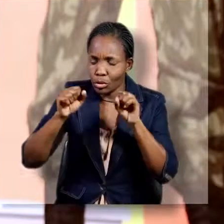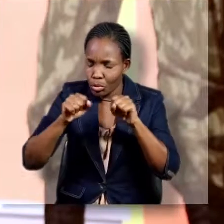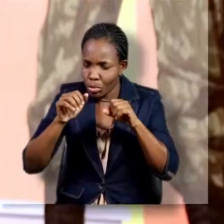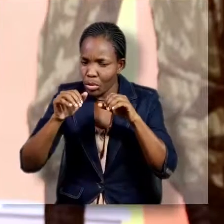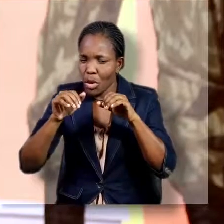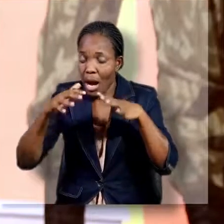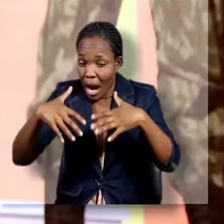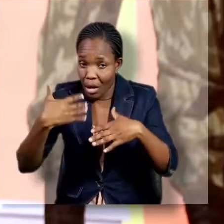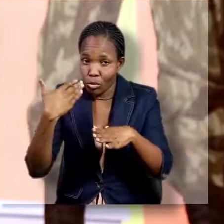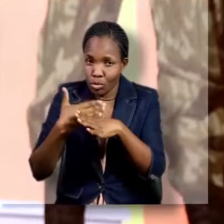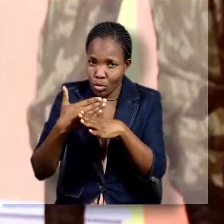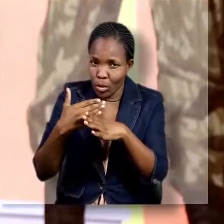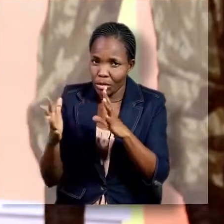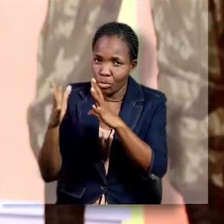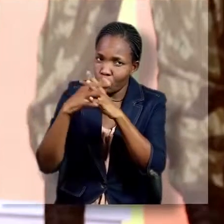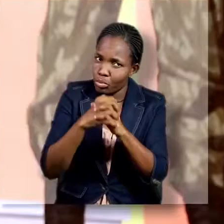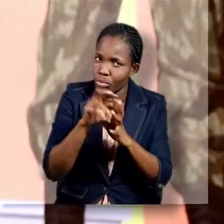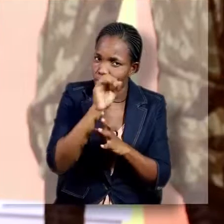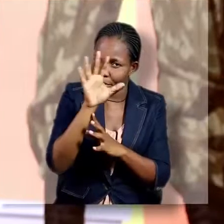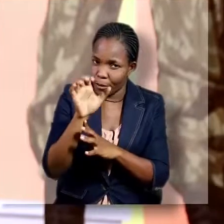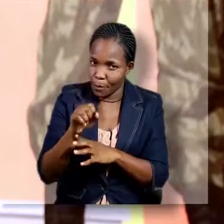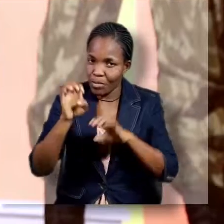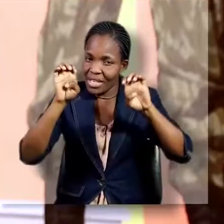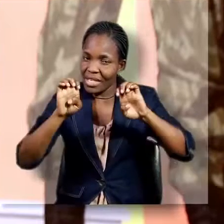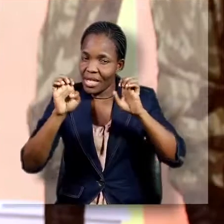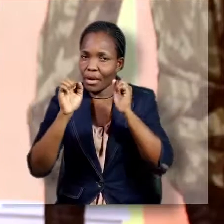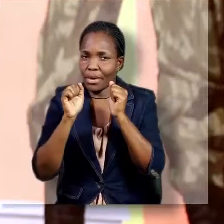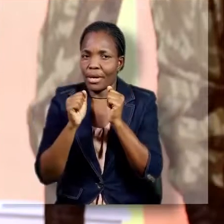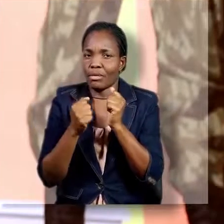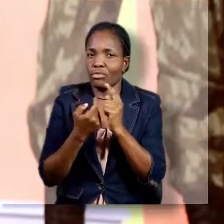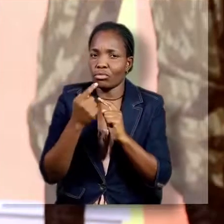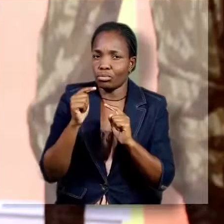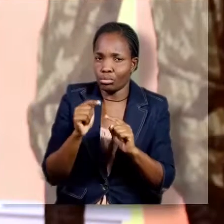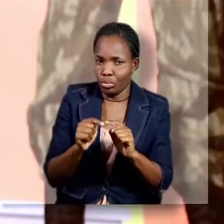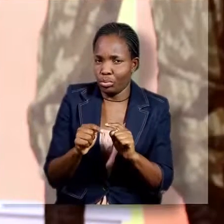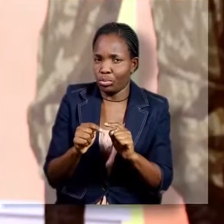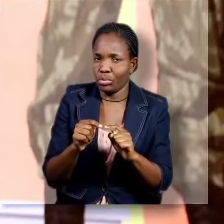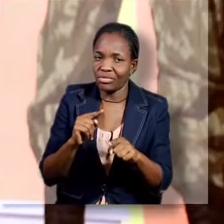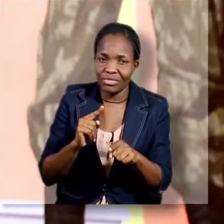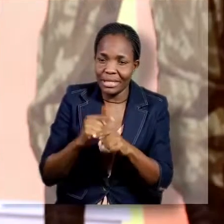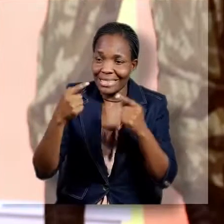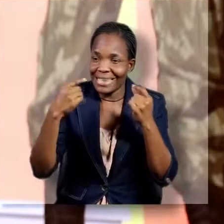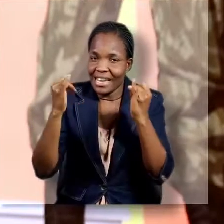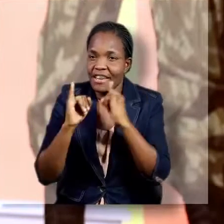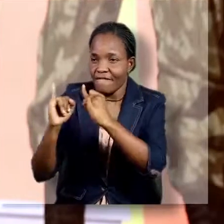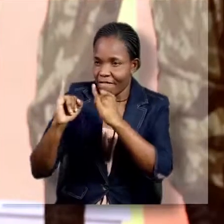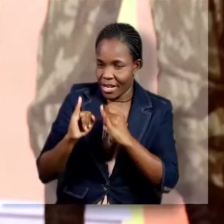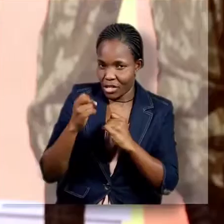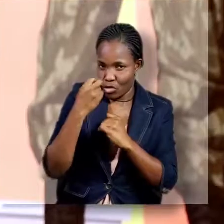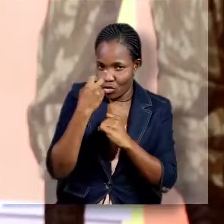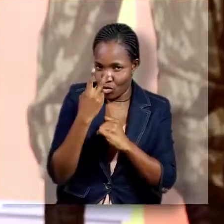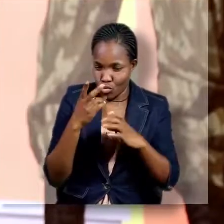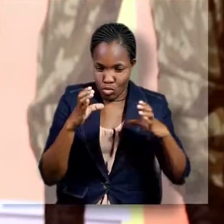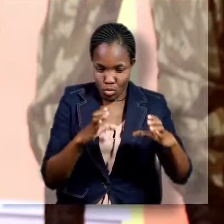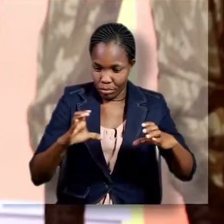how to go about unifying Africa, Ethiopian Emperor Haile Selassie I invited the two opposing groups to